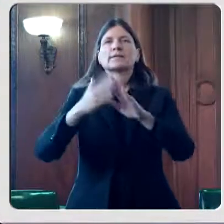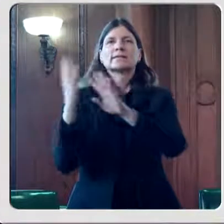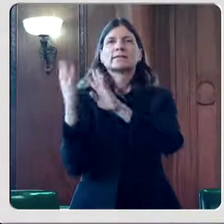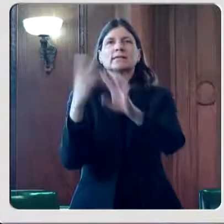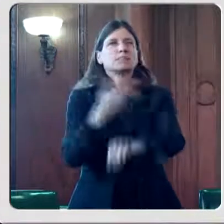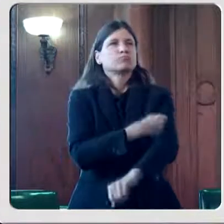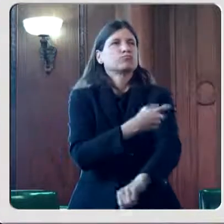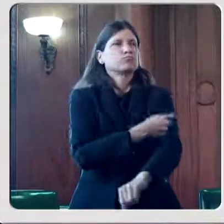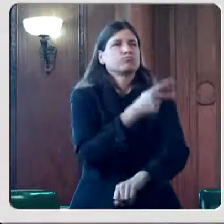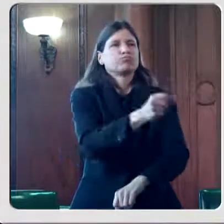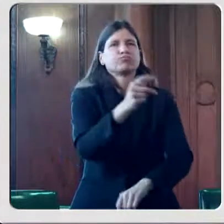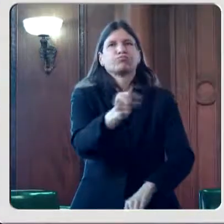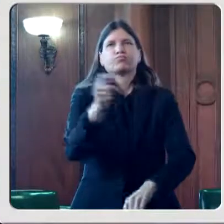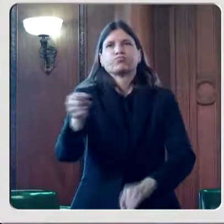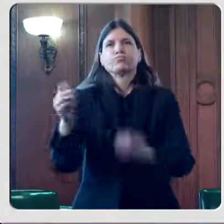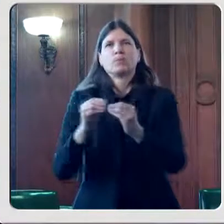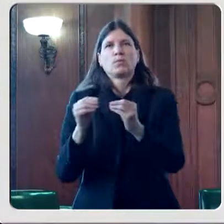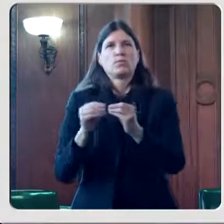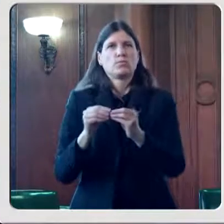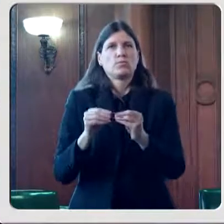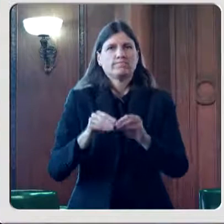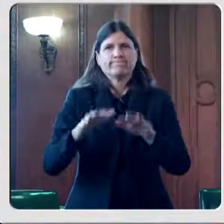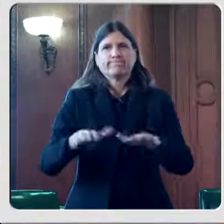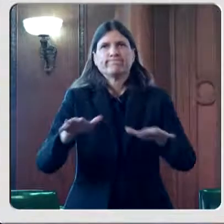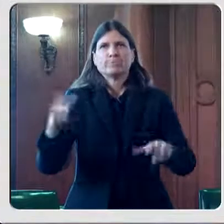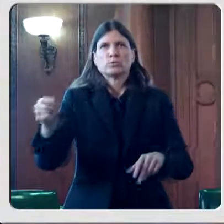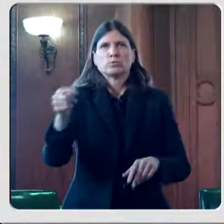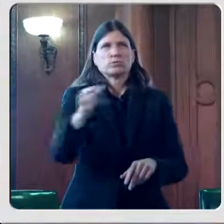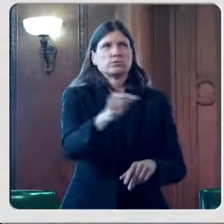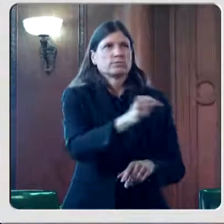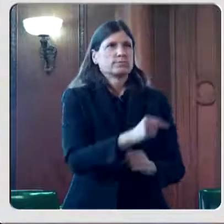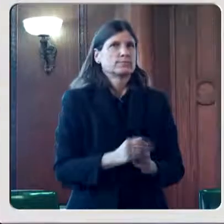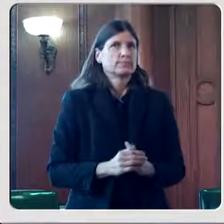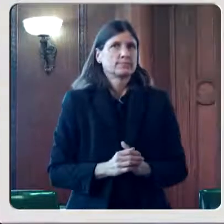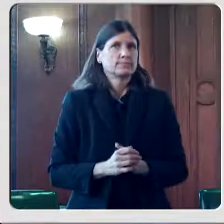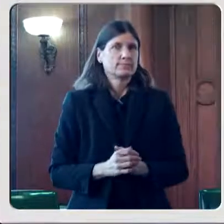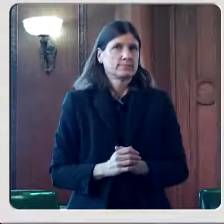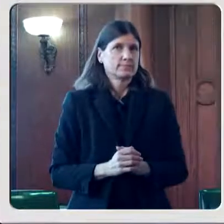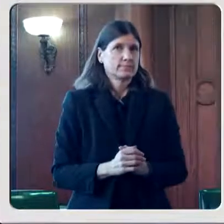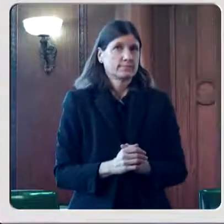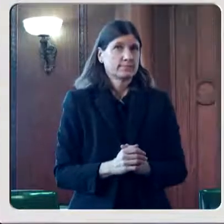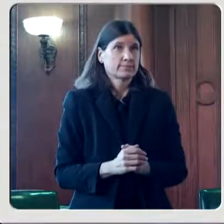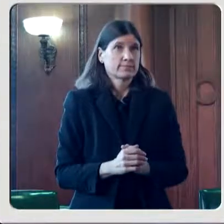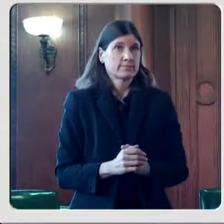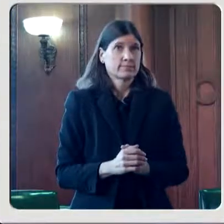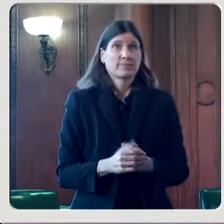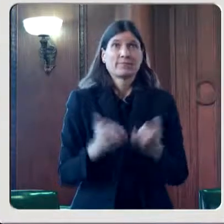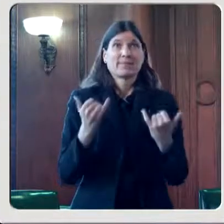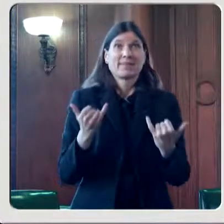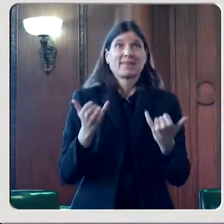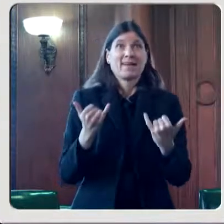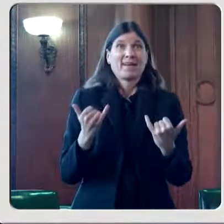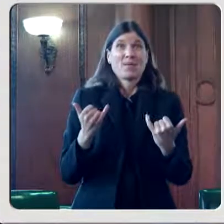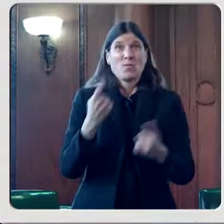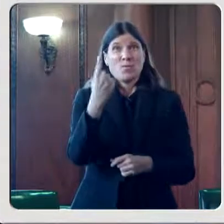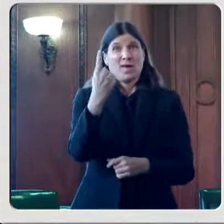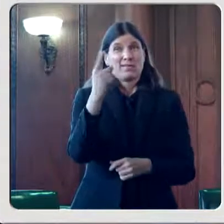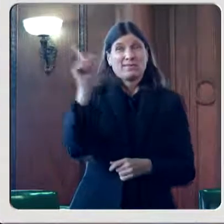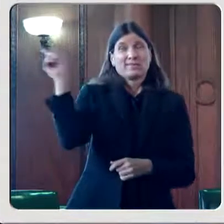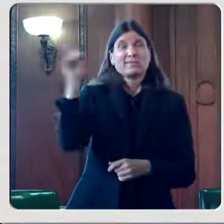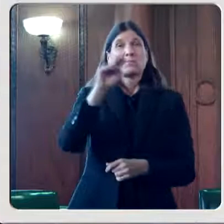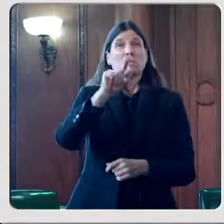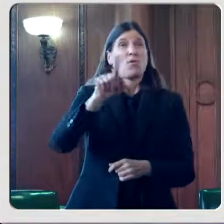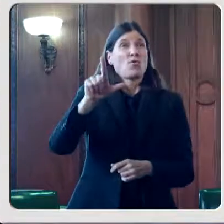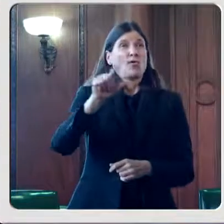do vaccination sites in neighborhood areas. In the meantime, you have to utilize the mass site at the Eastfield Mall.